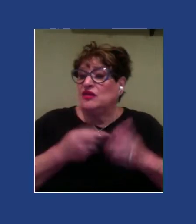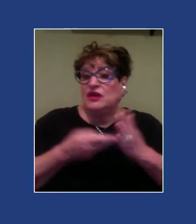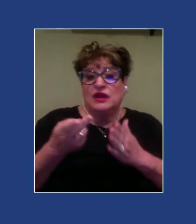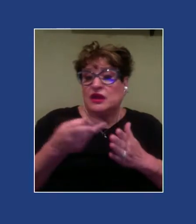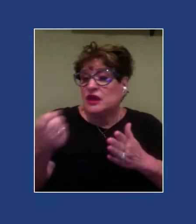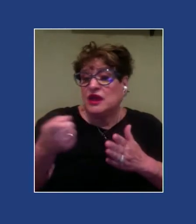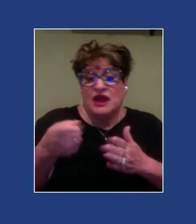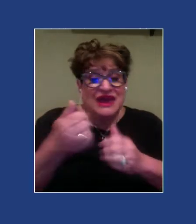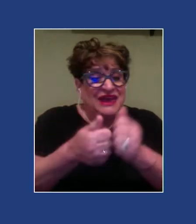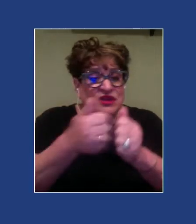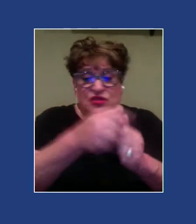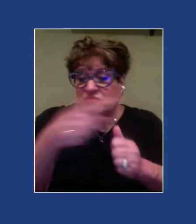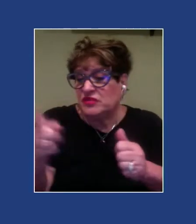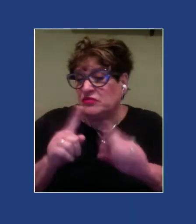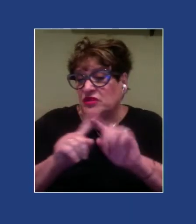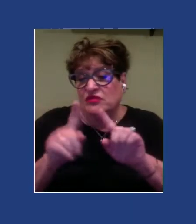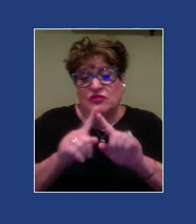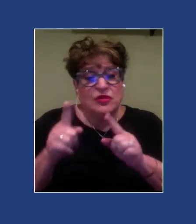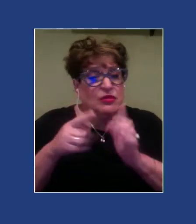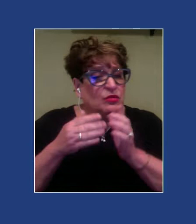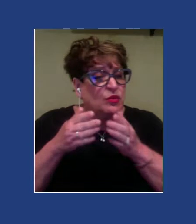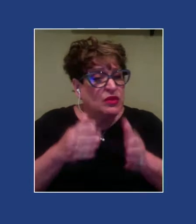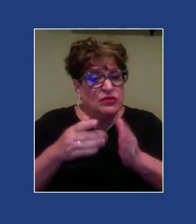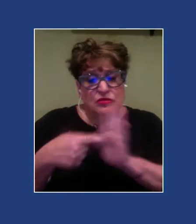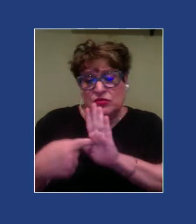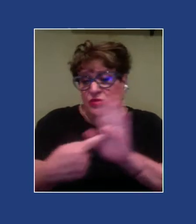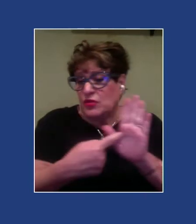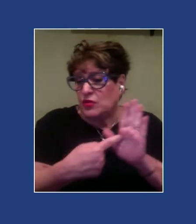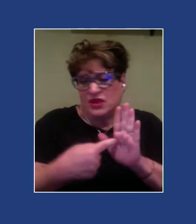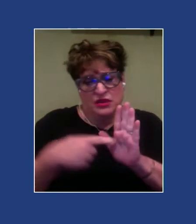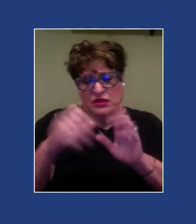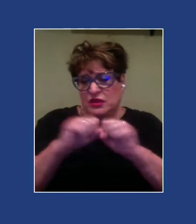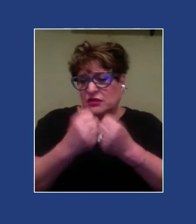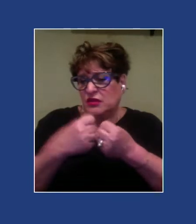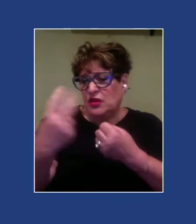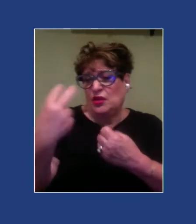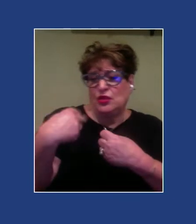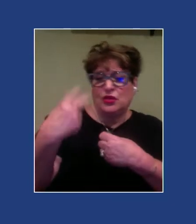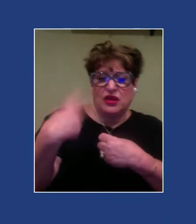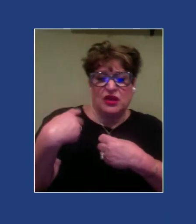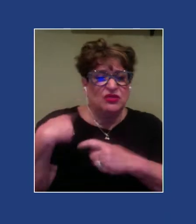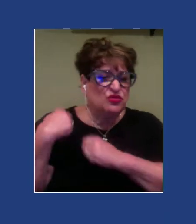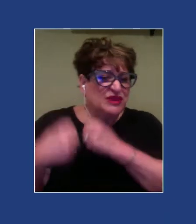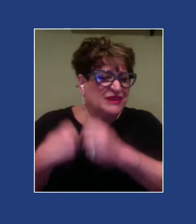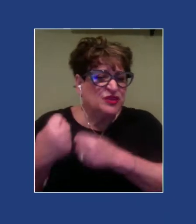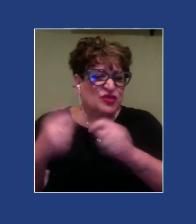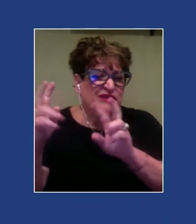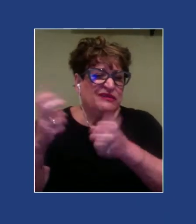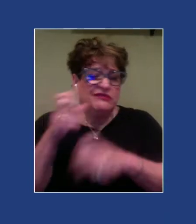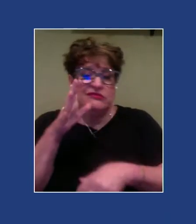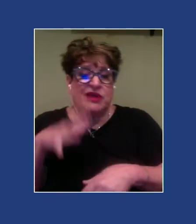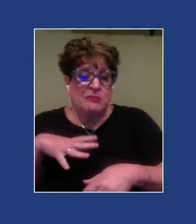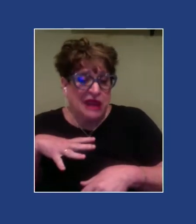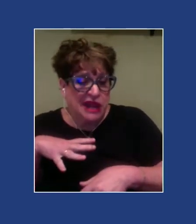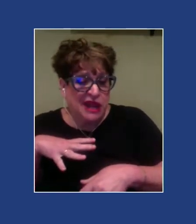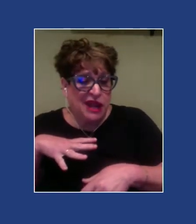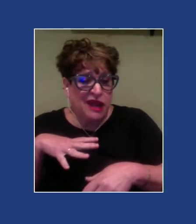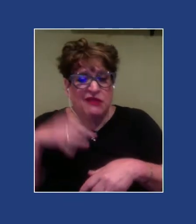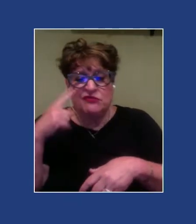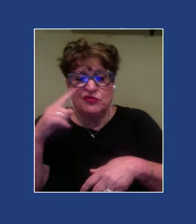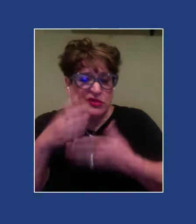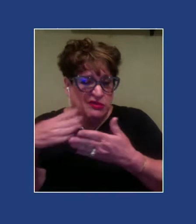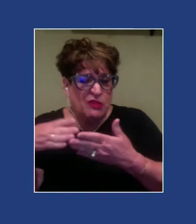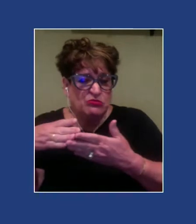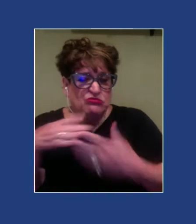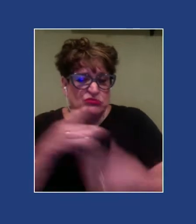gender expression that society would consider both traditionally feminine with regard to some traits